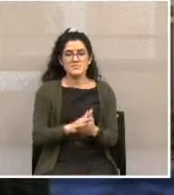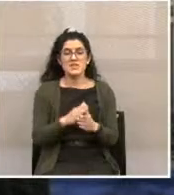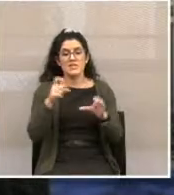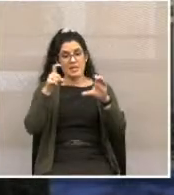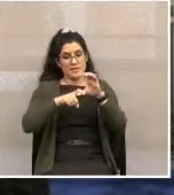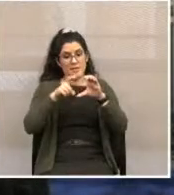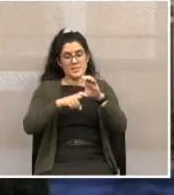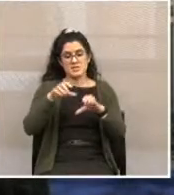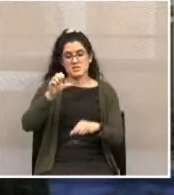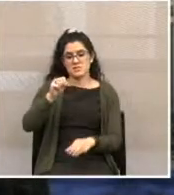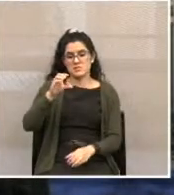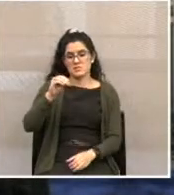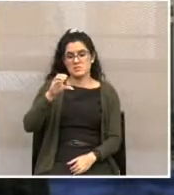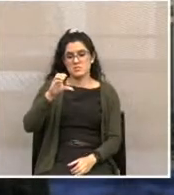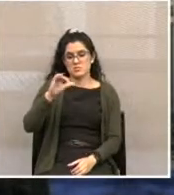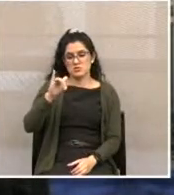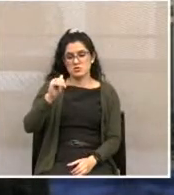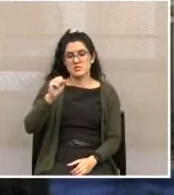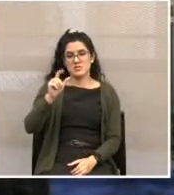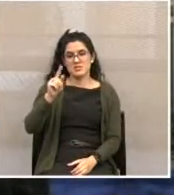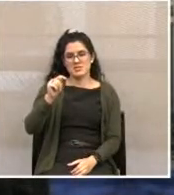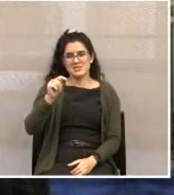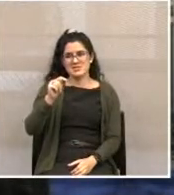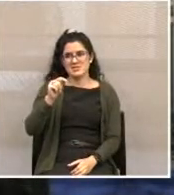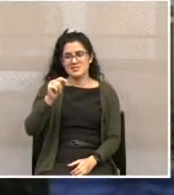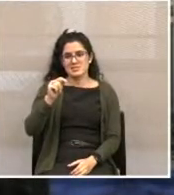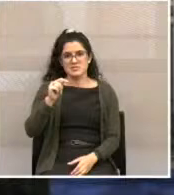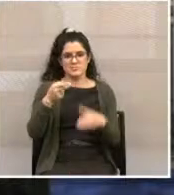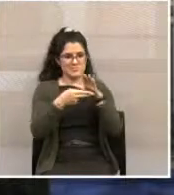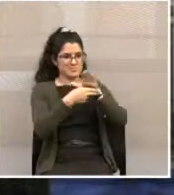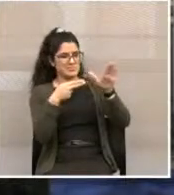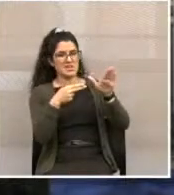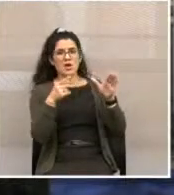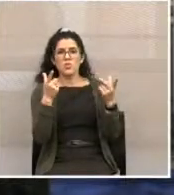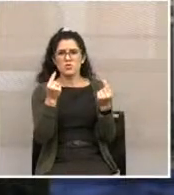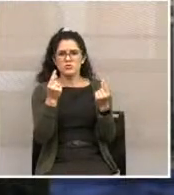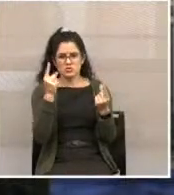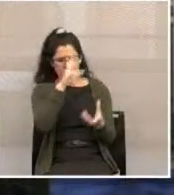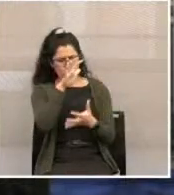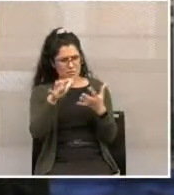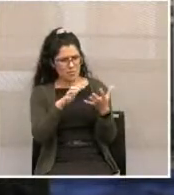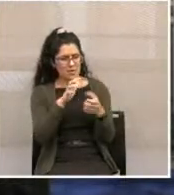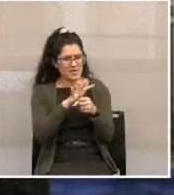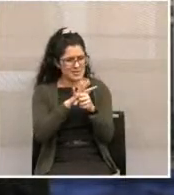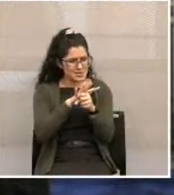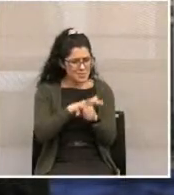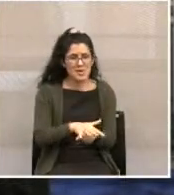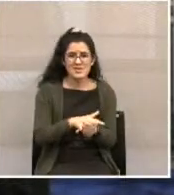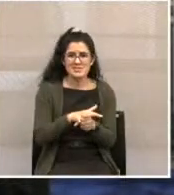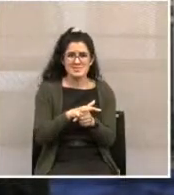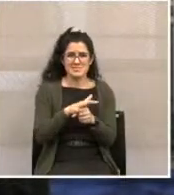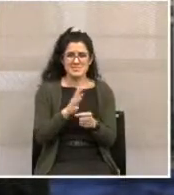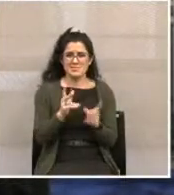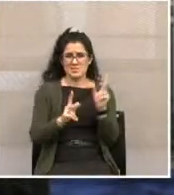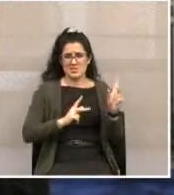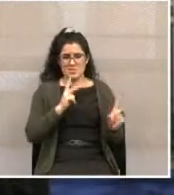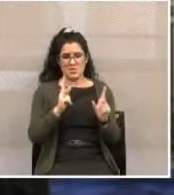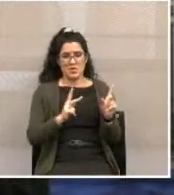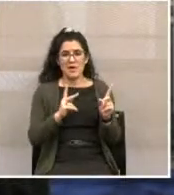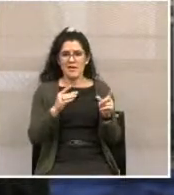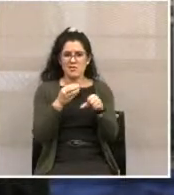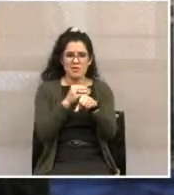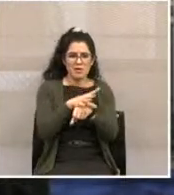socialism fear tagline to confuse and to suppress the vote and causing fear